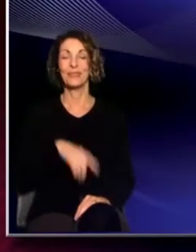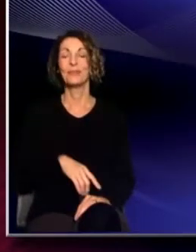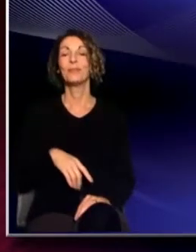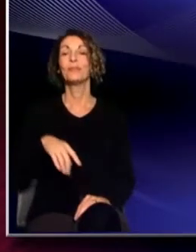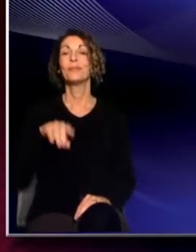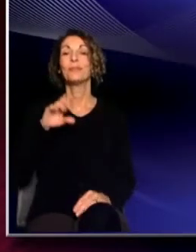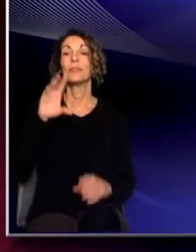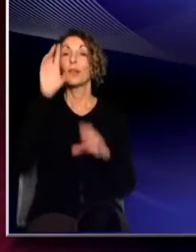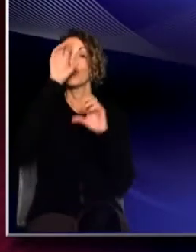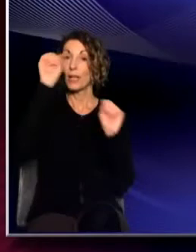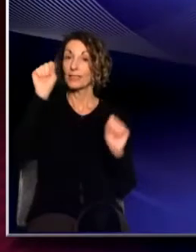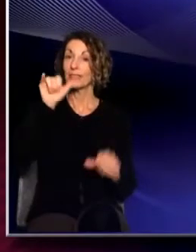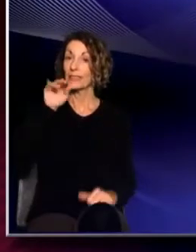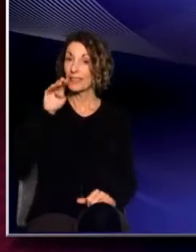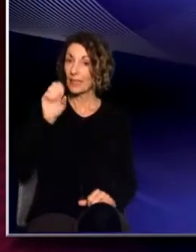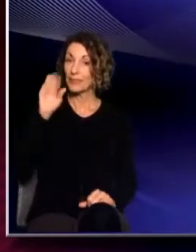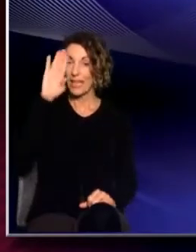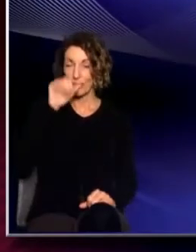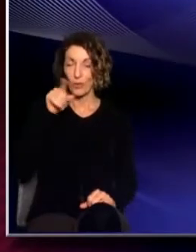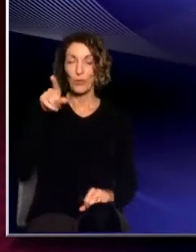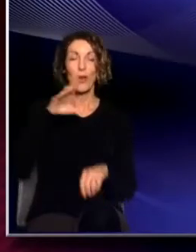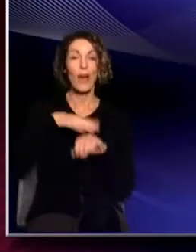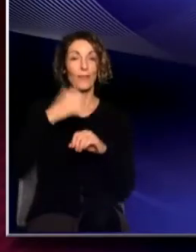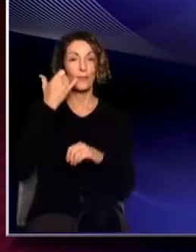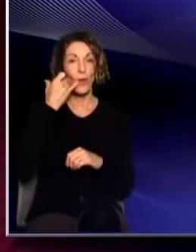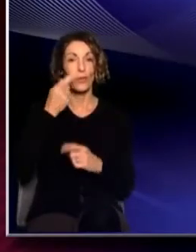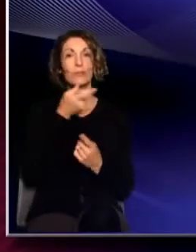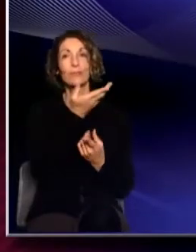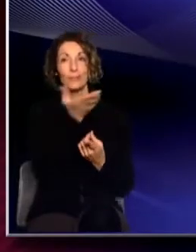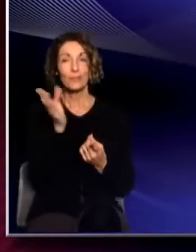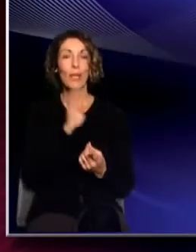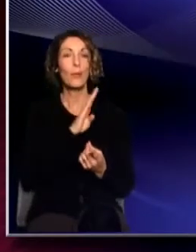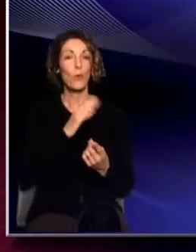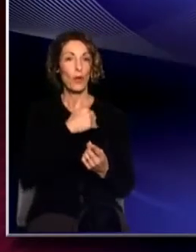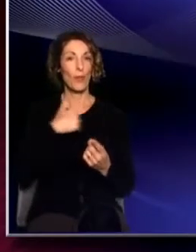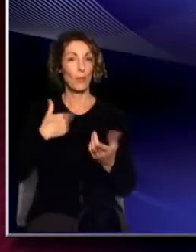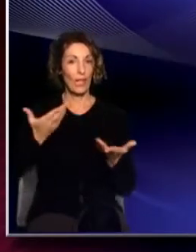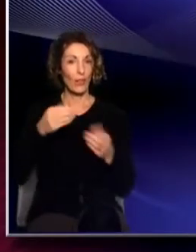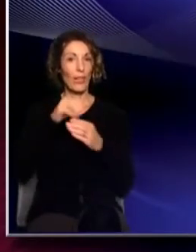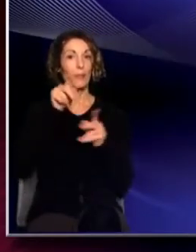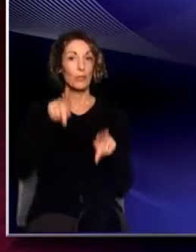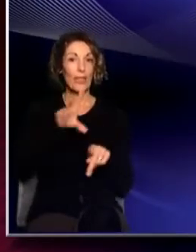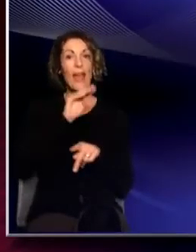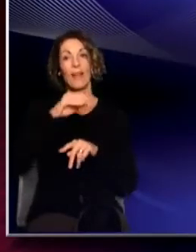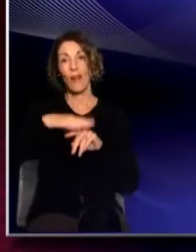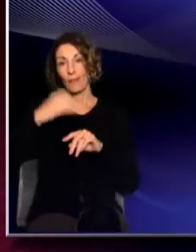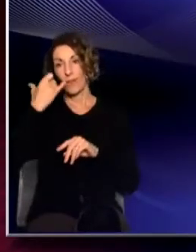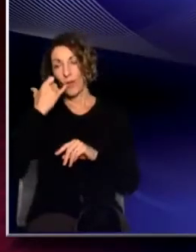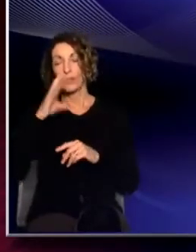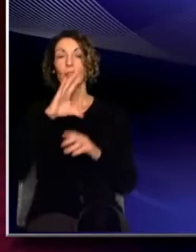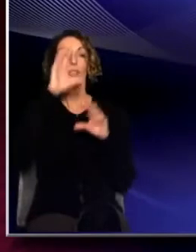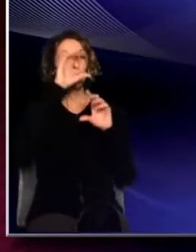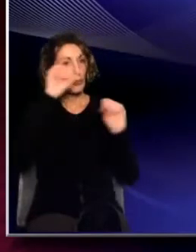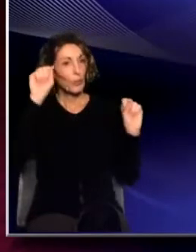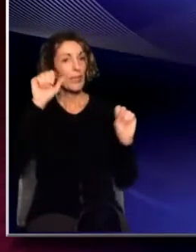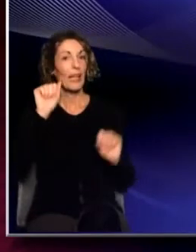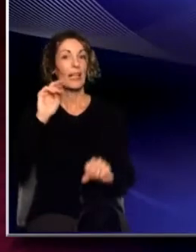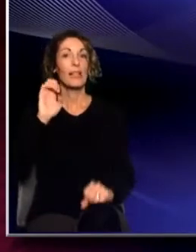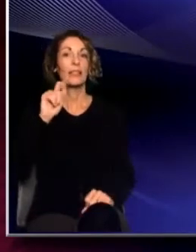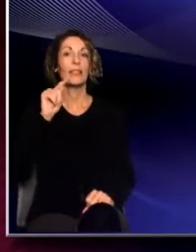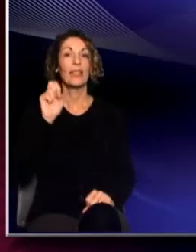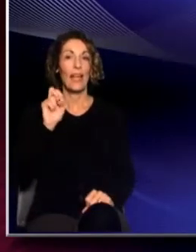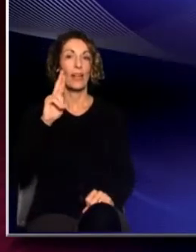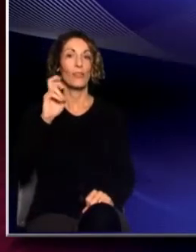President Sims, I know you're on the phone. Board members here in person and on the phone. Superintendent Annette Reichman. I'm